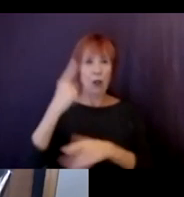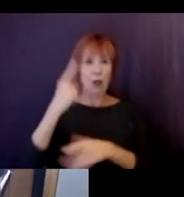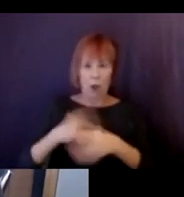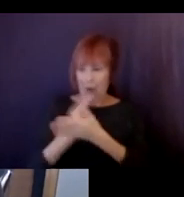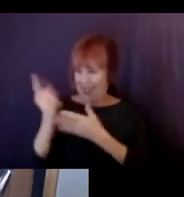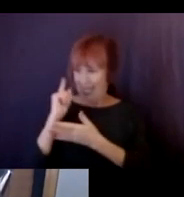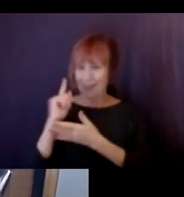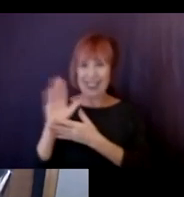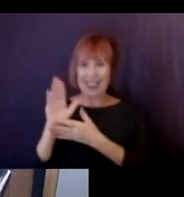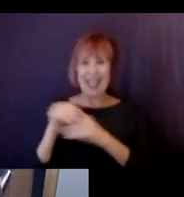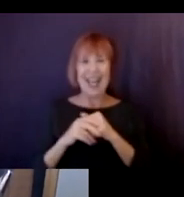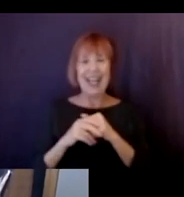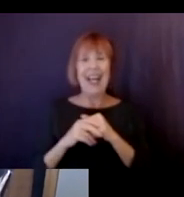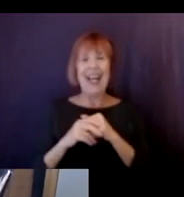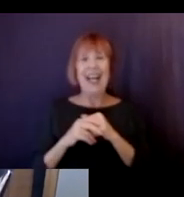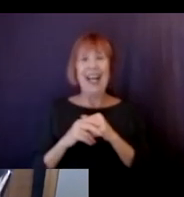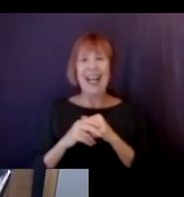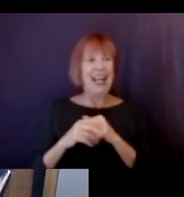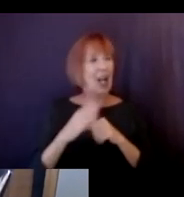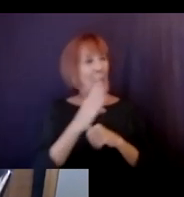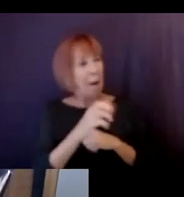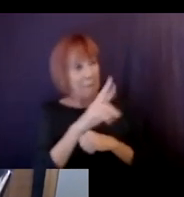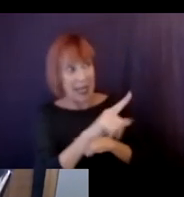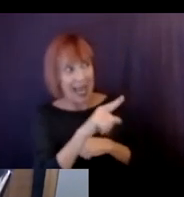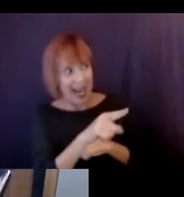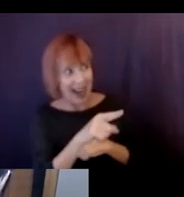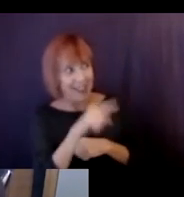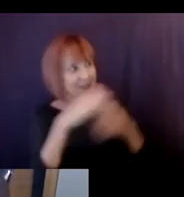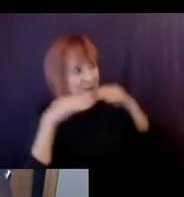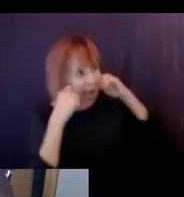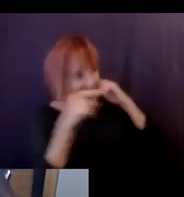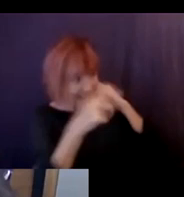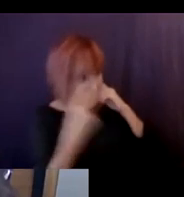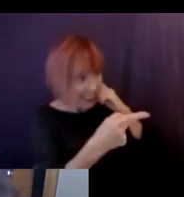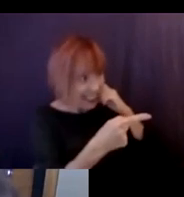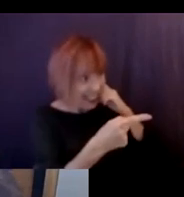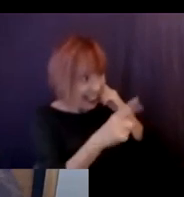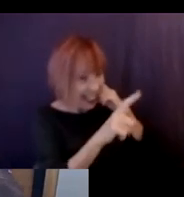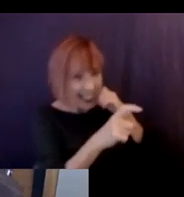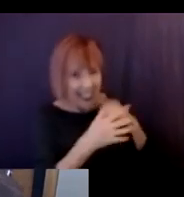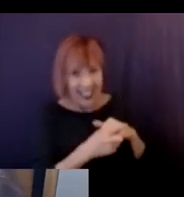I know I see a smile on Blair's face. You wouldn't happen to have checked that out yesterday.